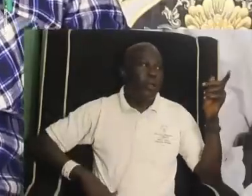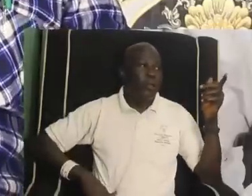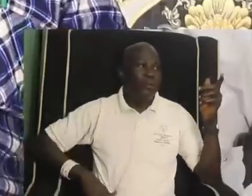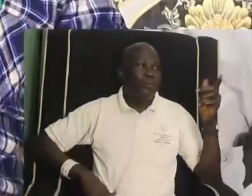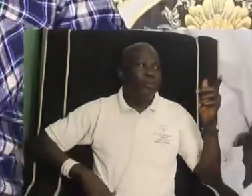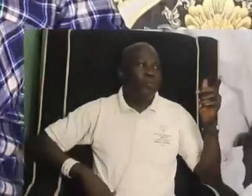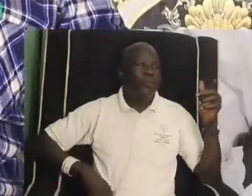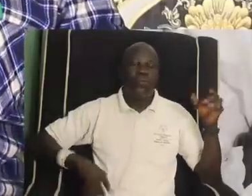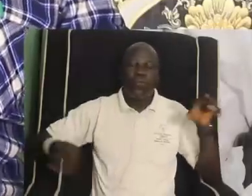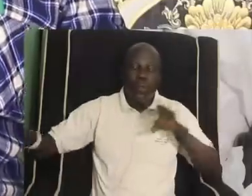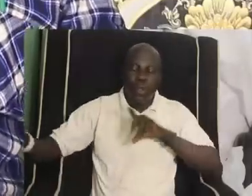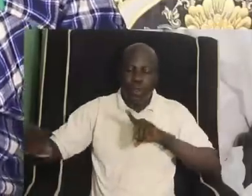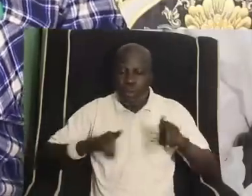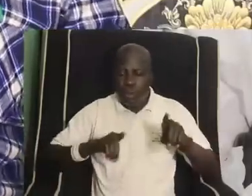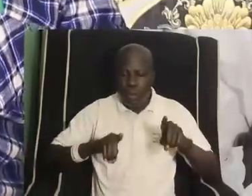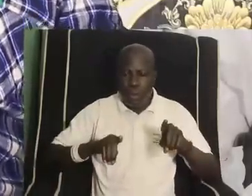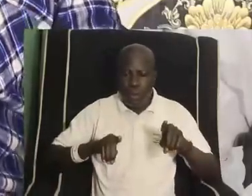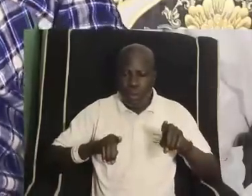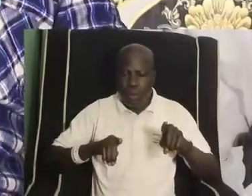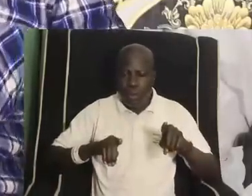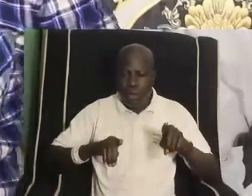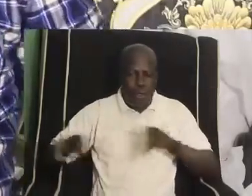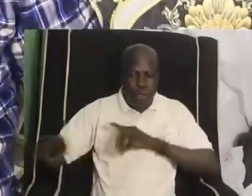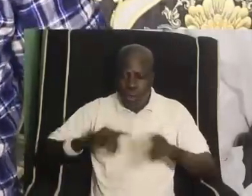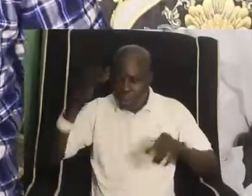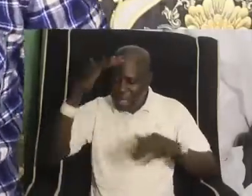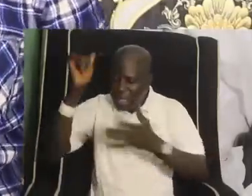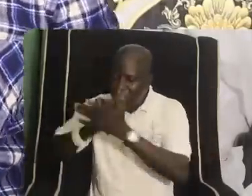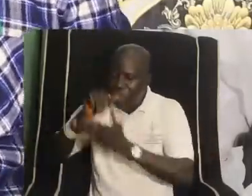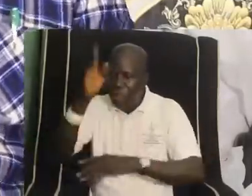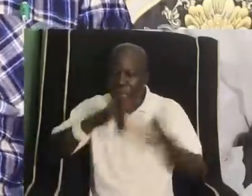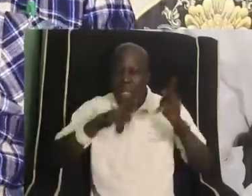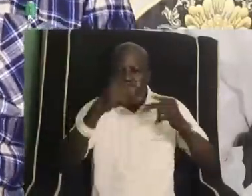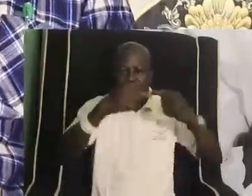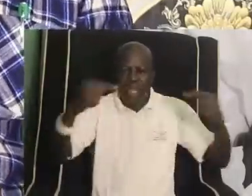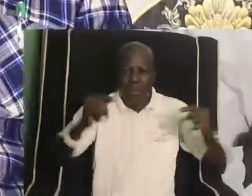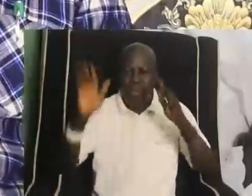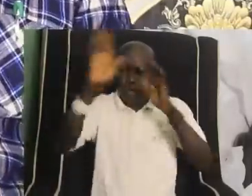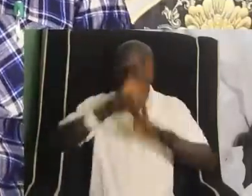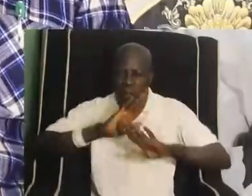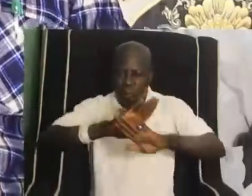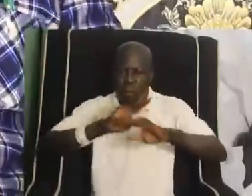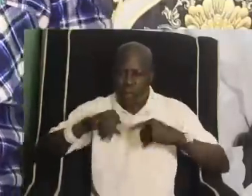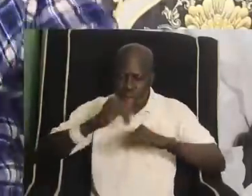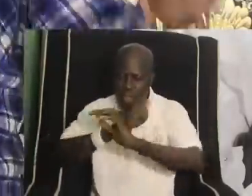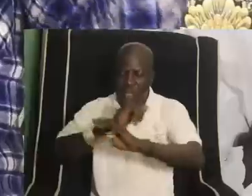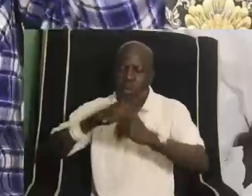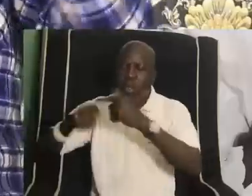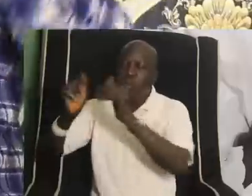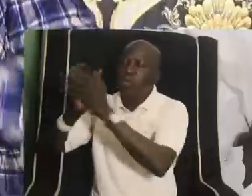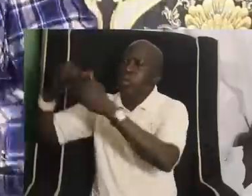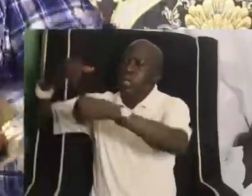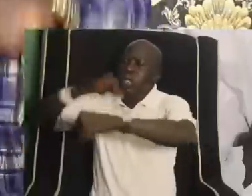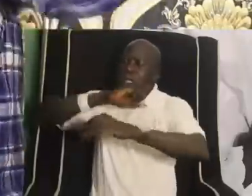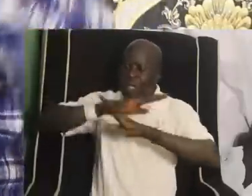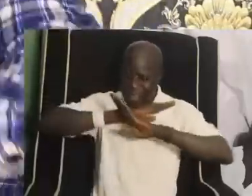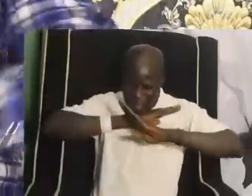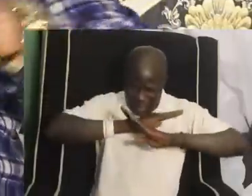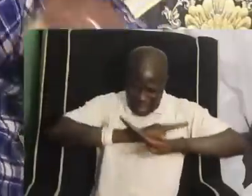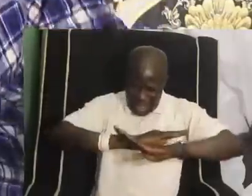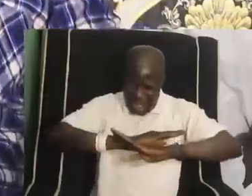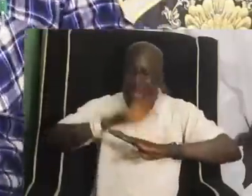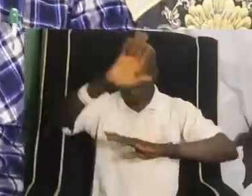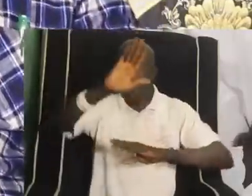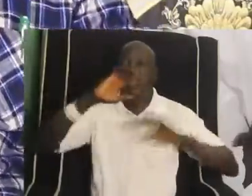pe aye mo fi agbara di ayo eniyan lowo. Do you know that the enemy use their forces to delay one joy? Aye a ma delay ojo